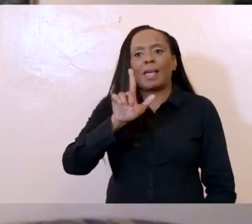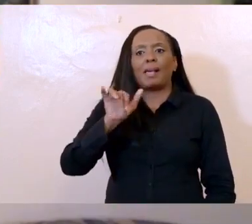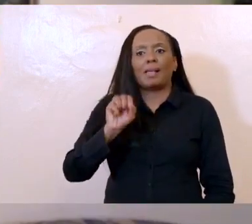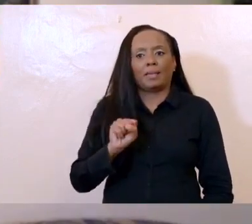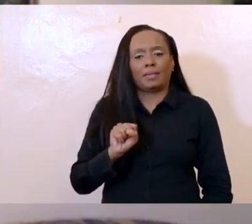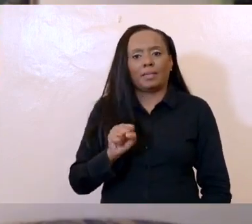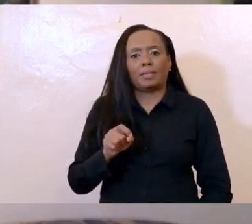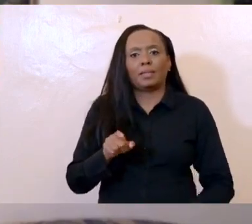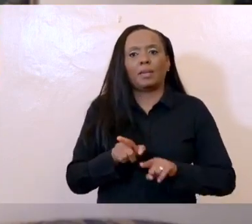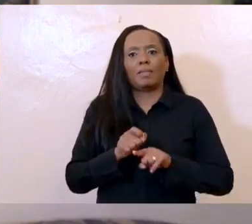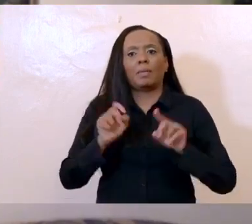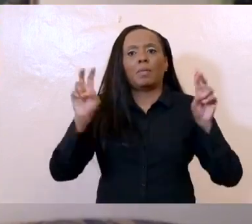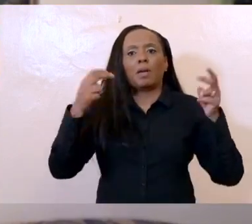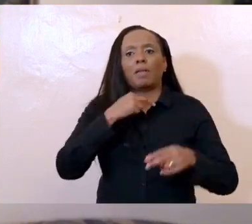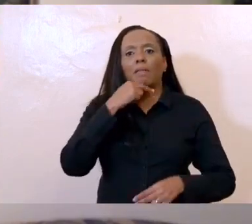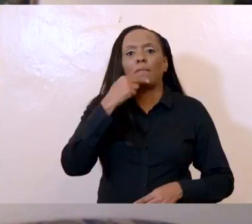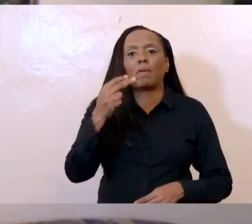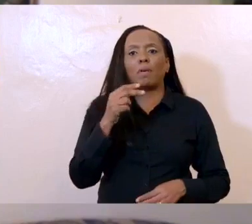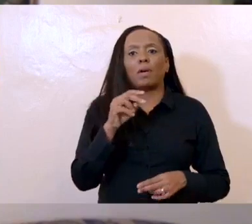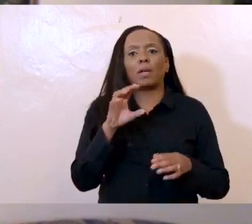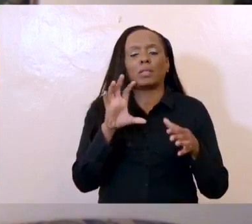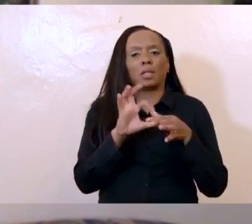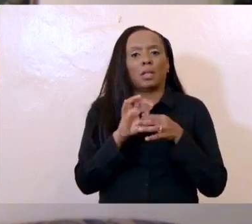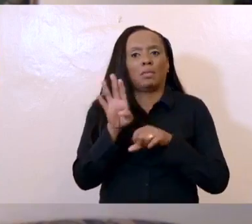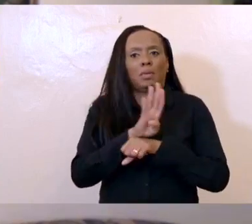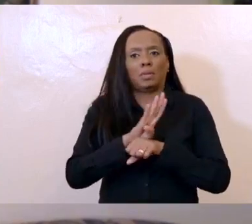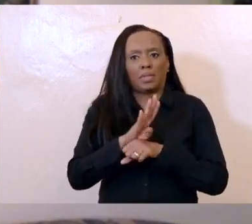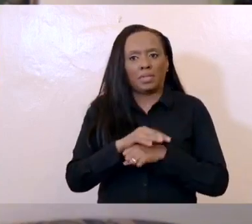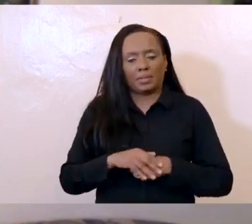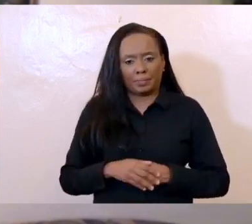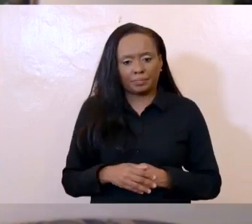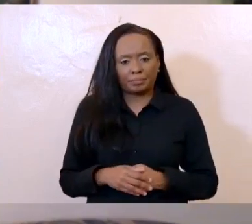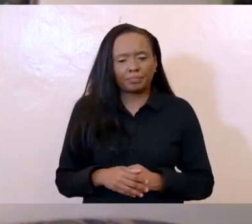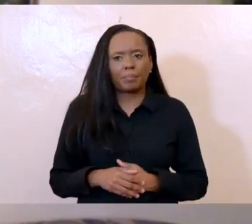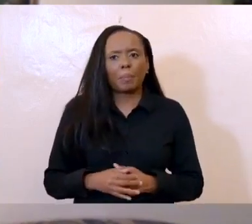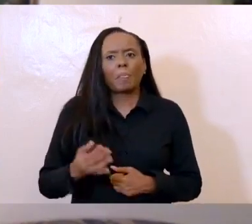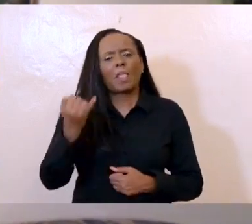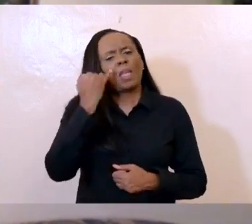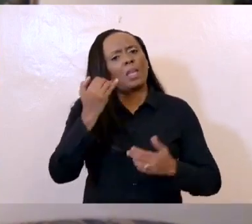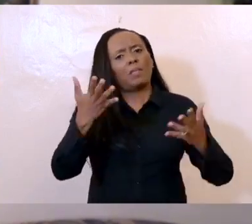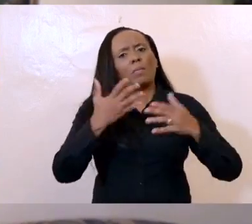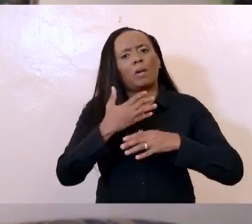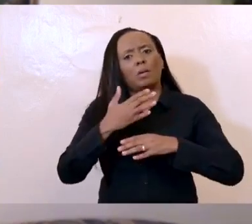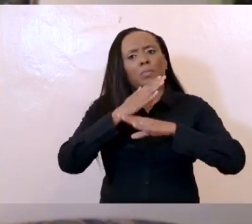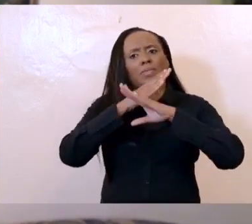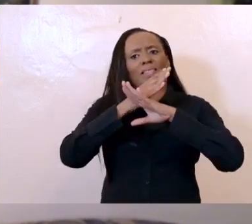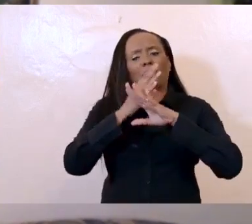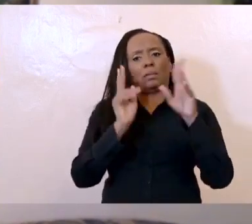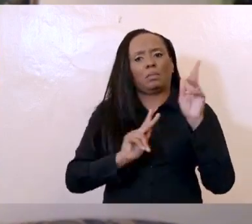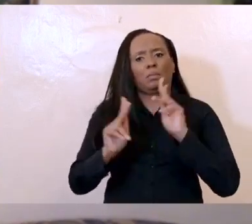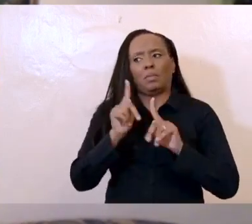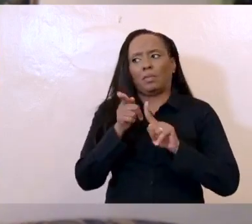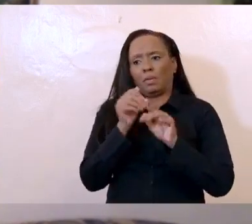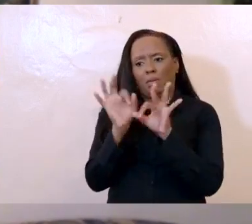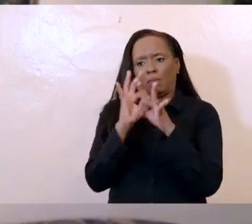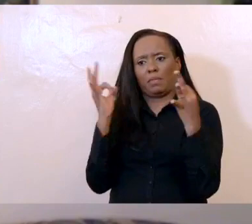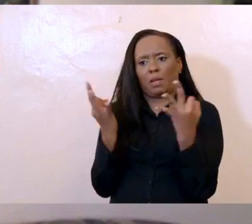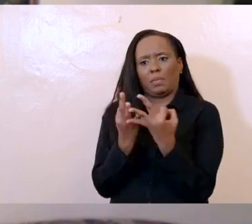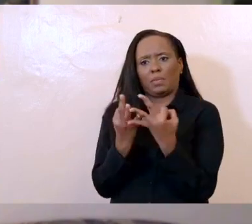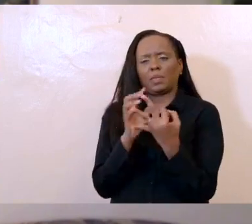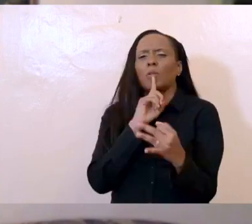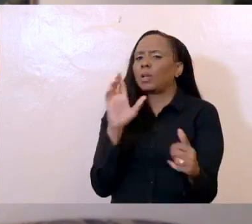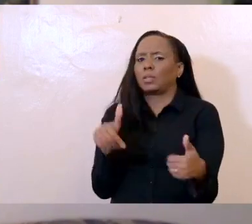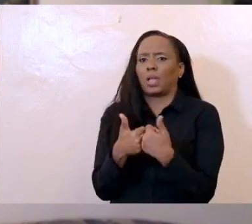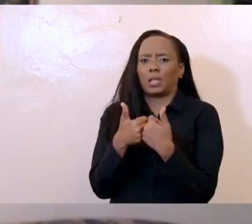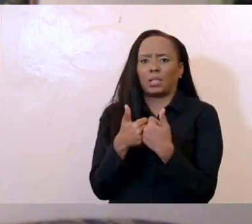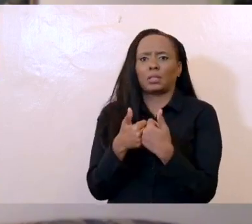Protecting people from their own families is far more challenging than putting protocols in place in business places in Barbados.